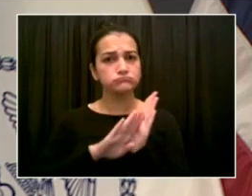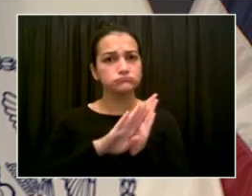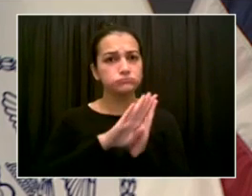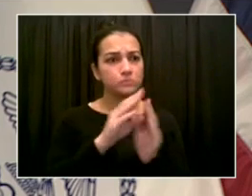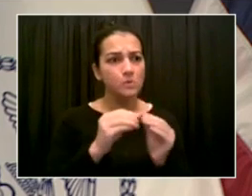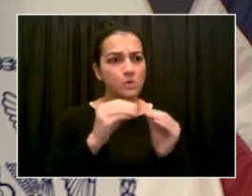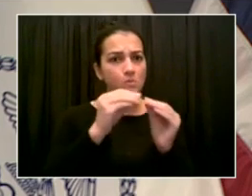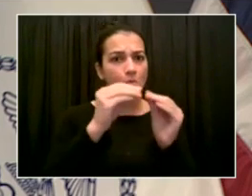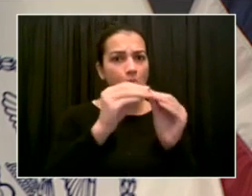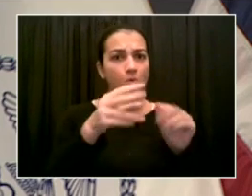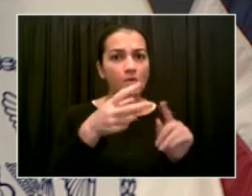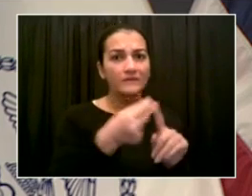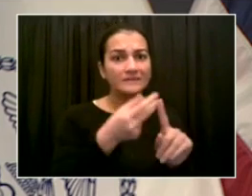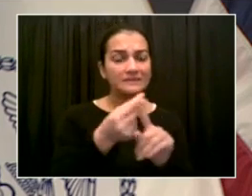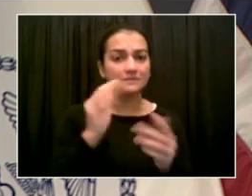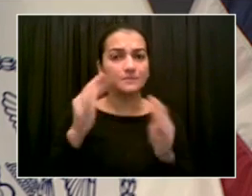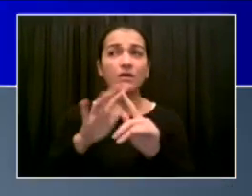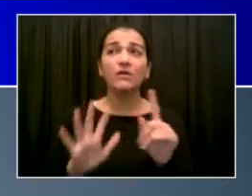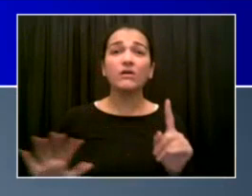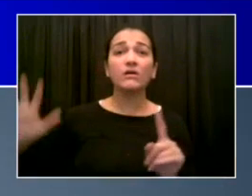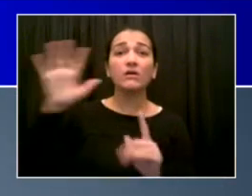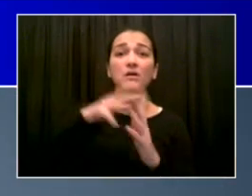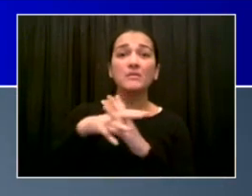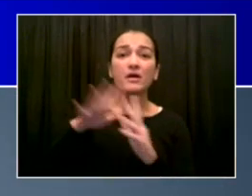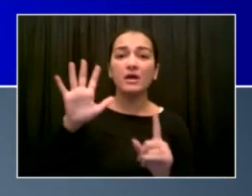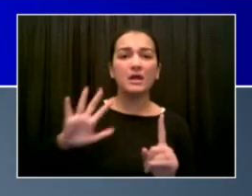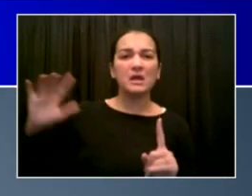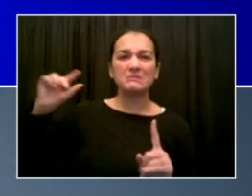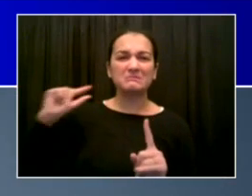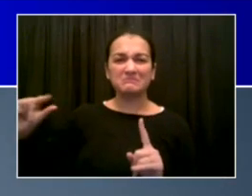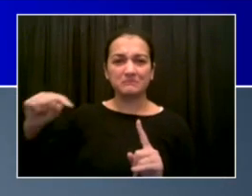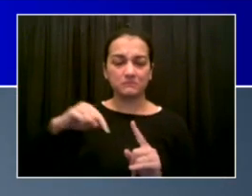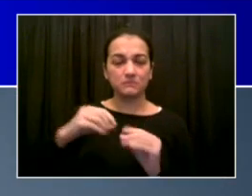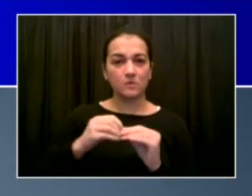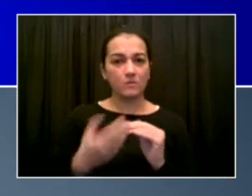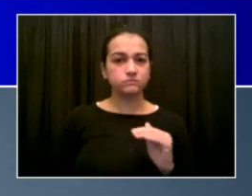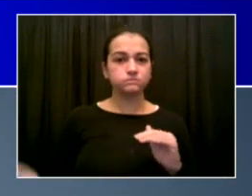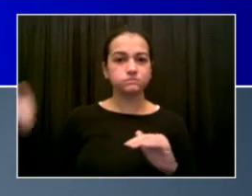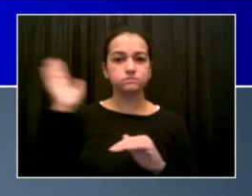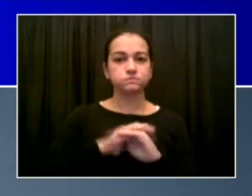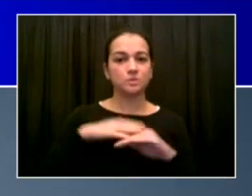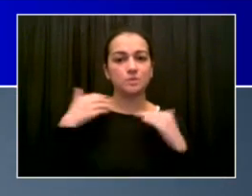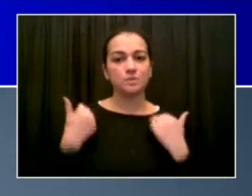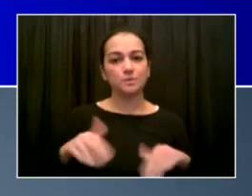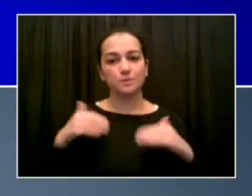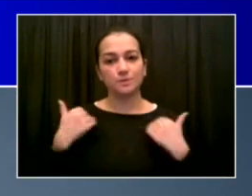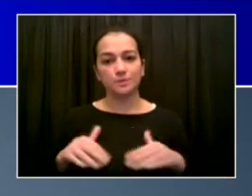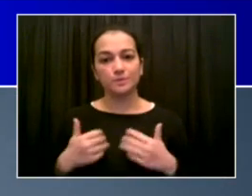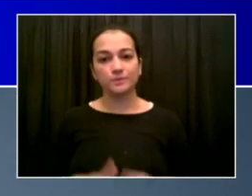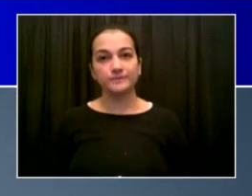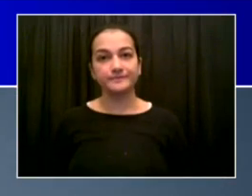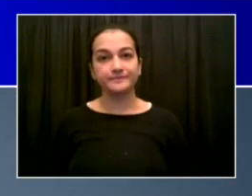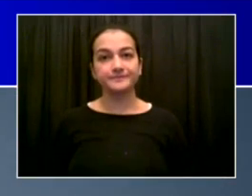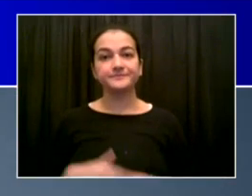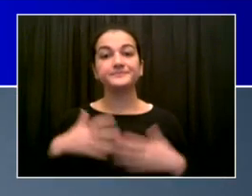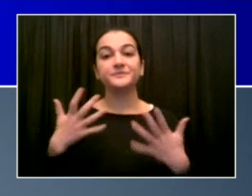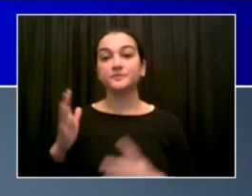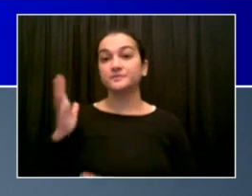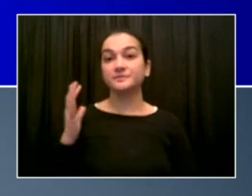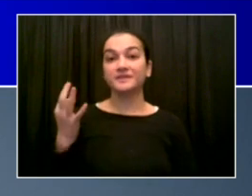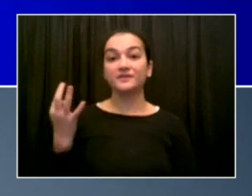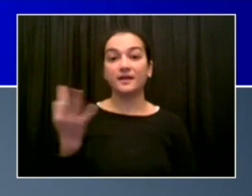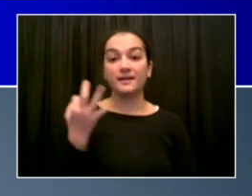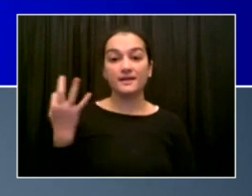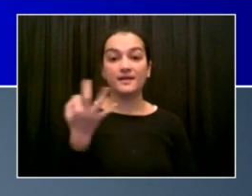And a great example is when it comes to boosters. We believed strongly boosters should be for everyone. And we